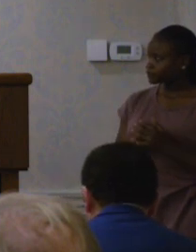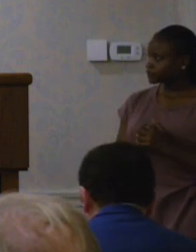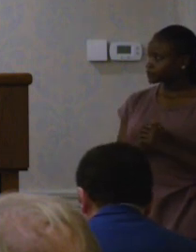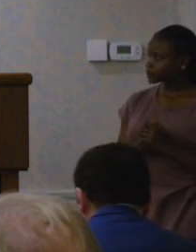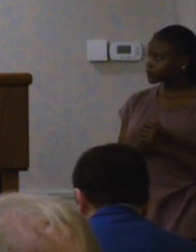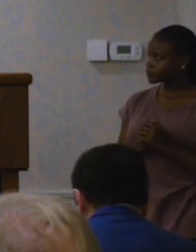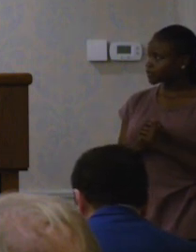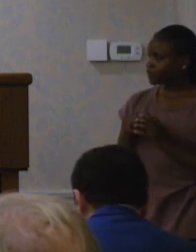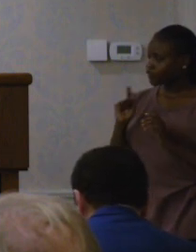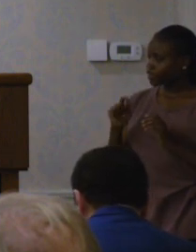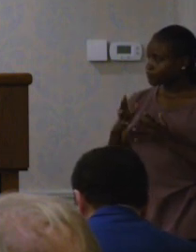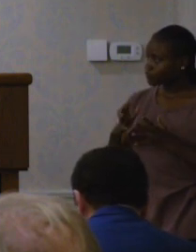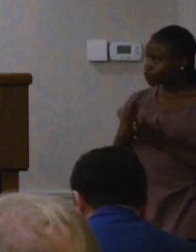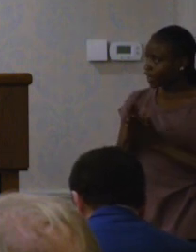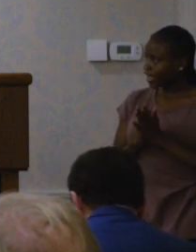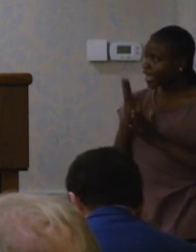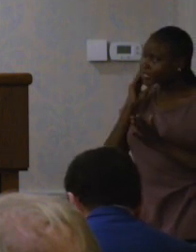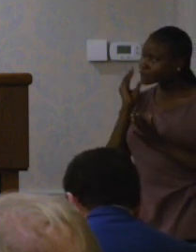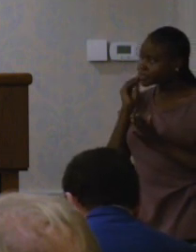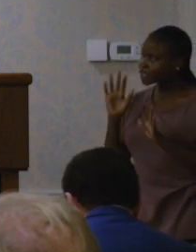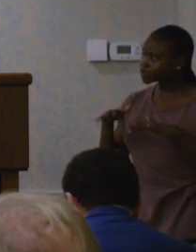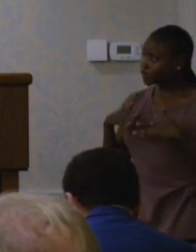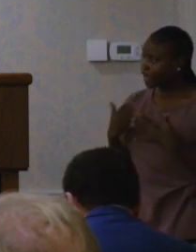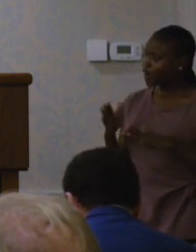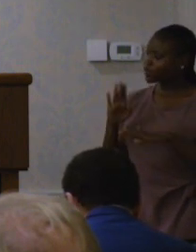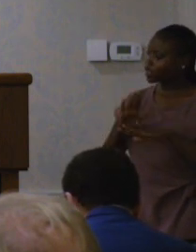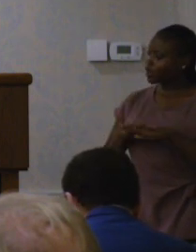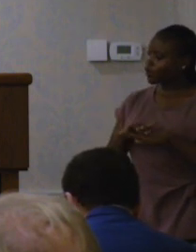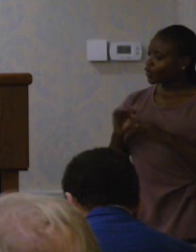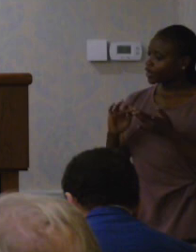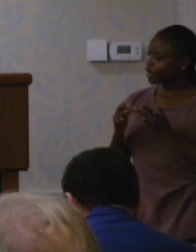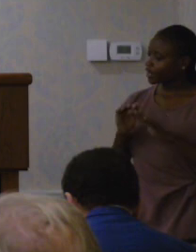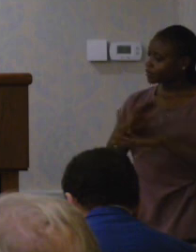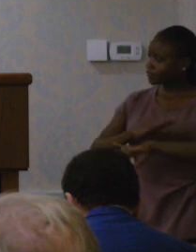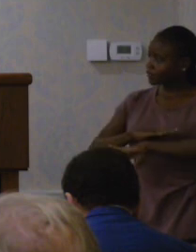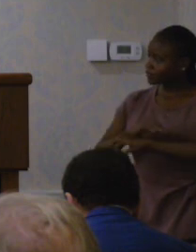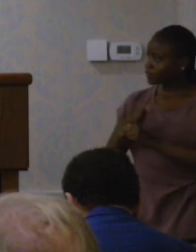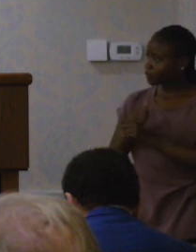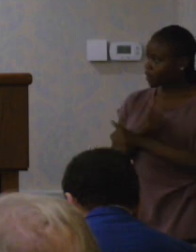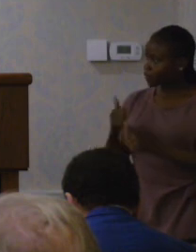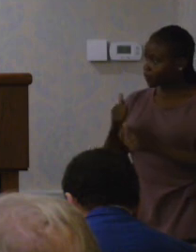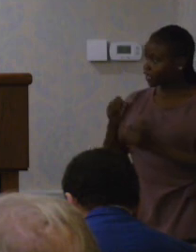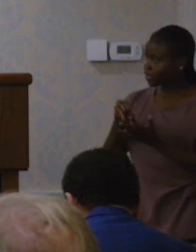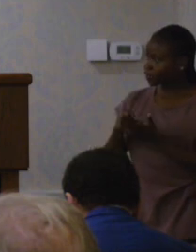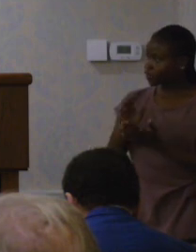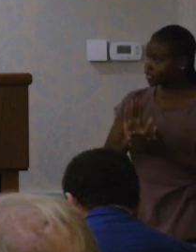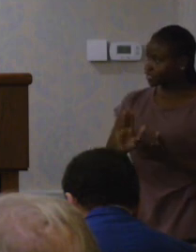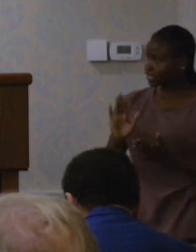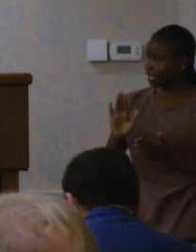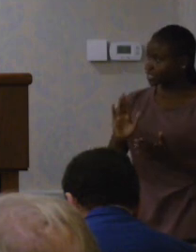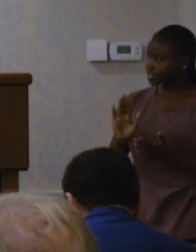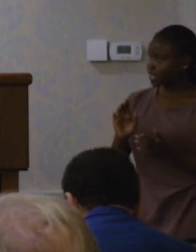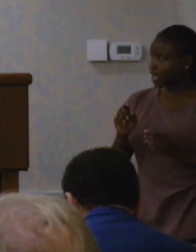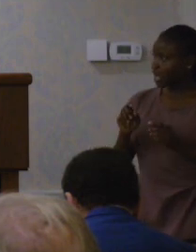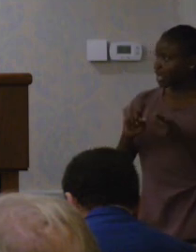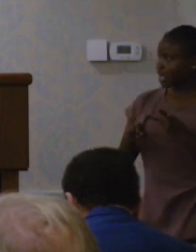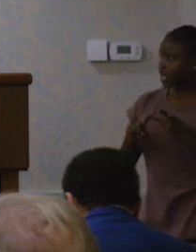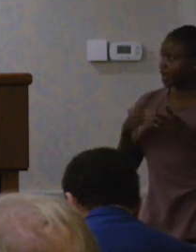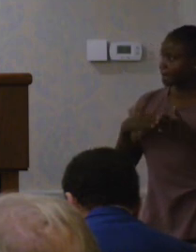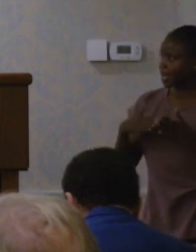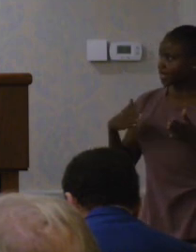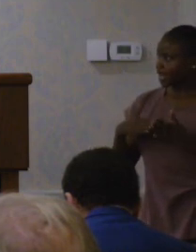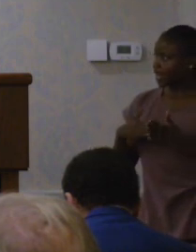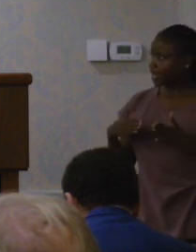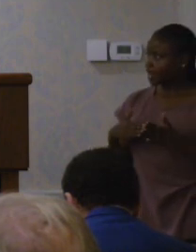to experience on how the online platform can work well in their context. Yeah. And the barrier, I